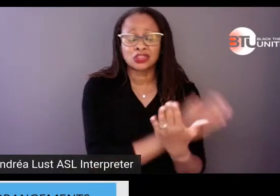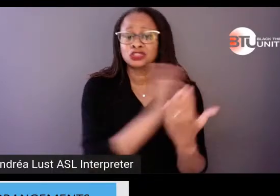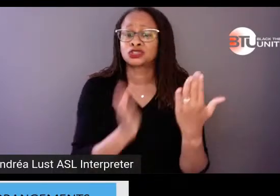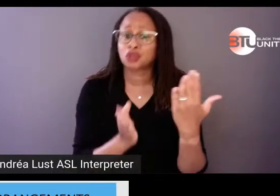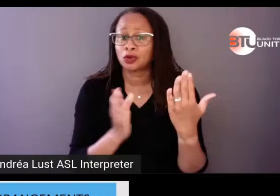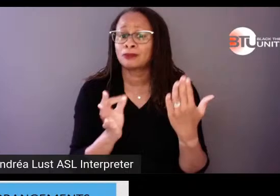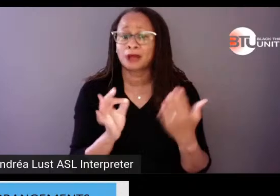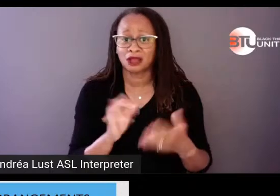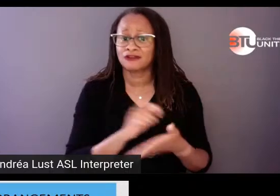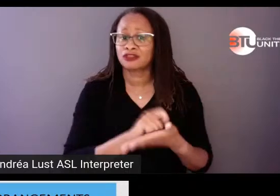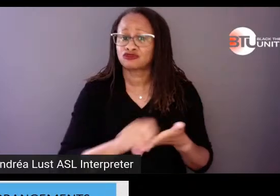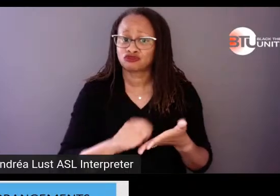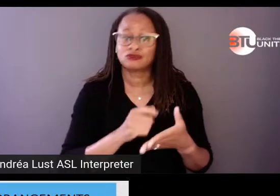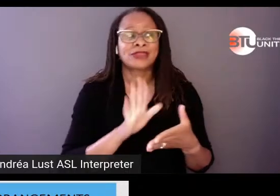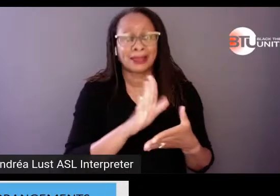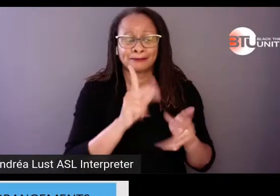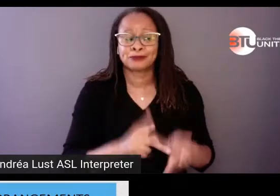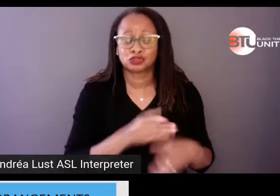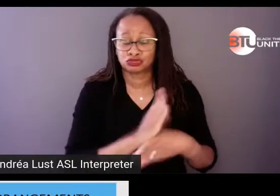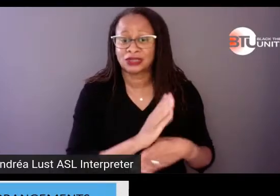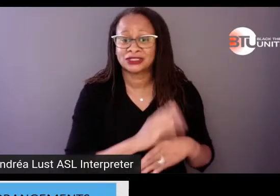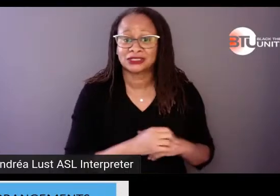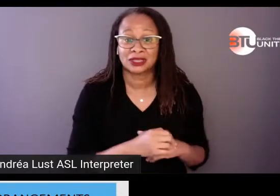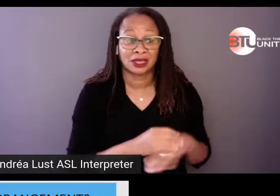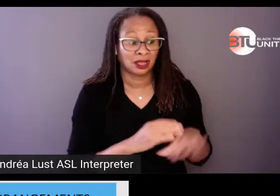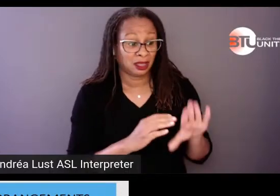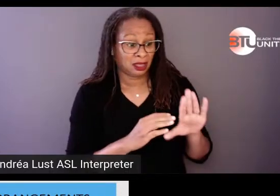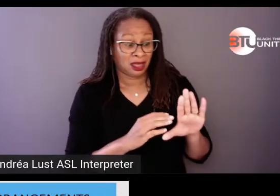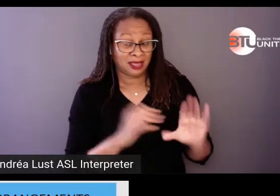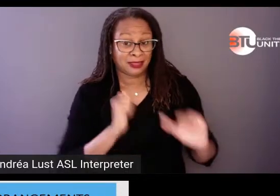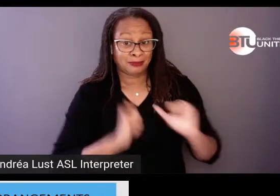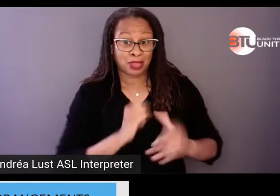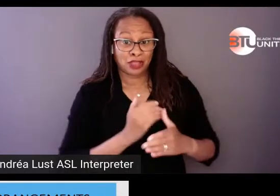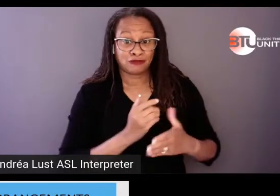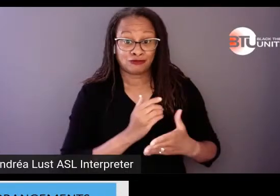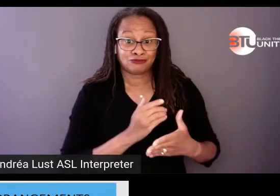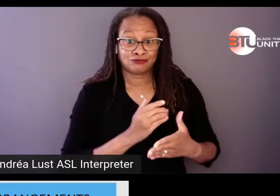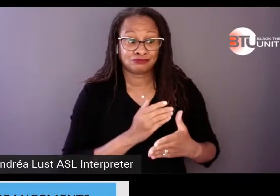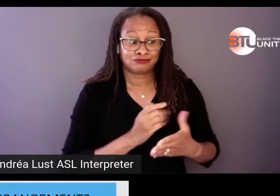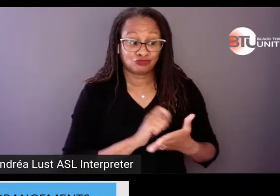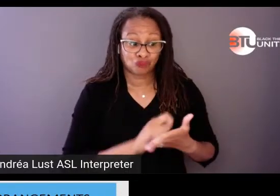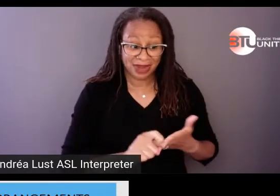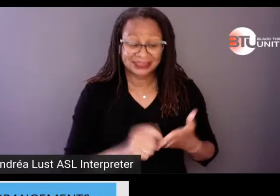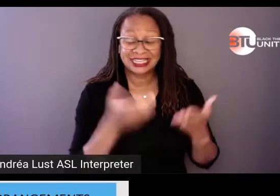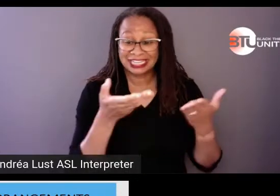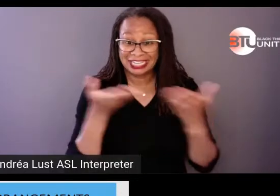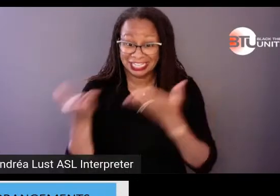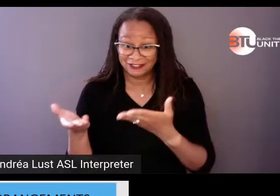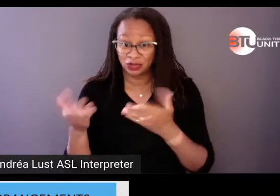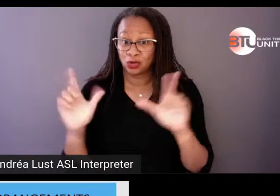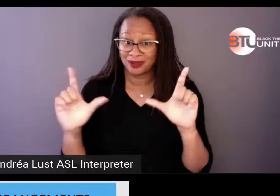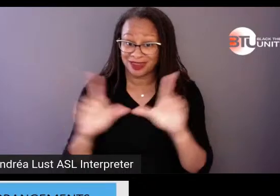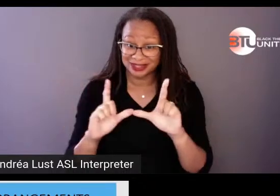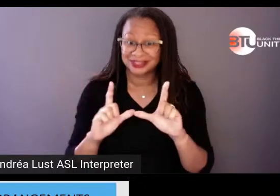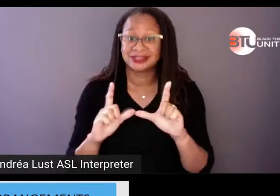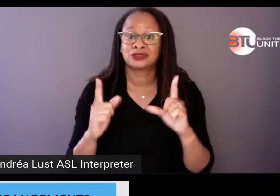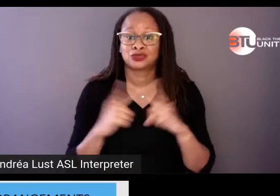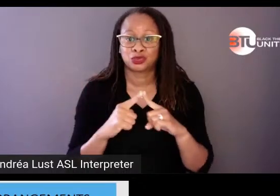the scope of the rights. The playwright's giving you permission. They're giving you a license. They're giving you permission to